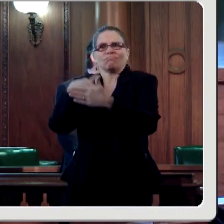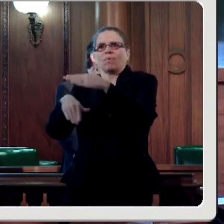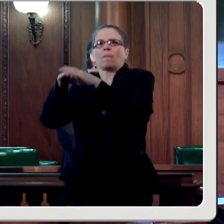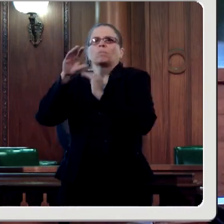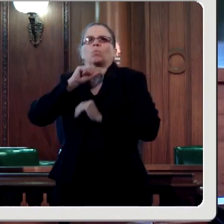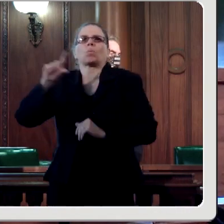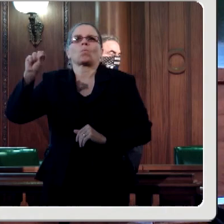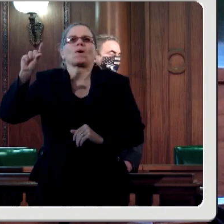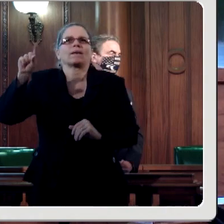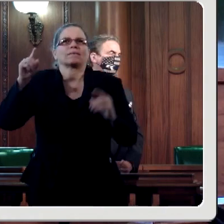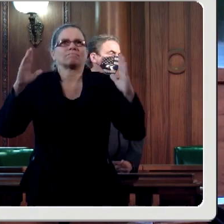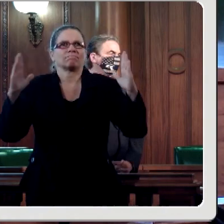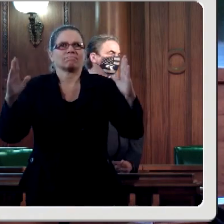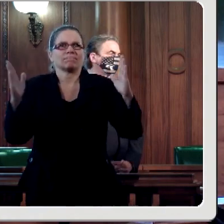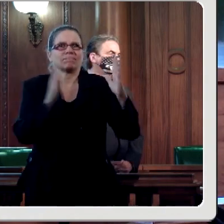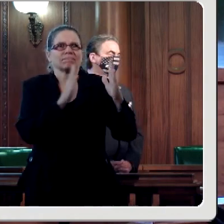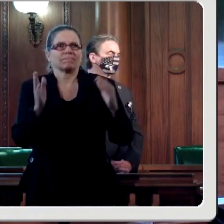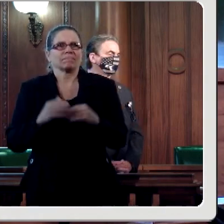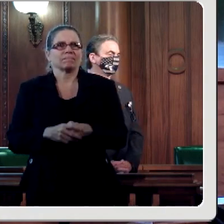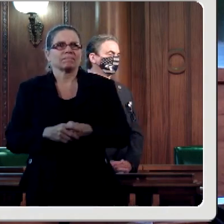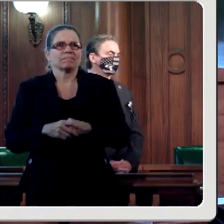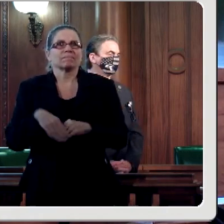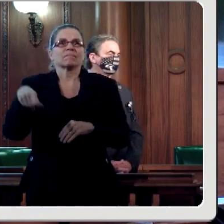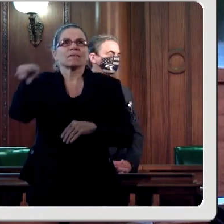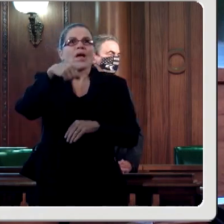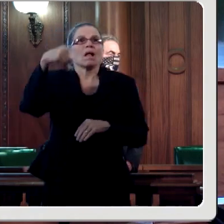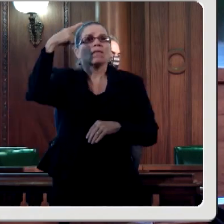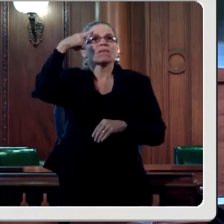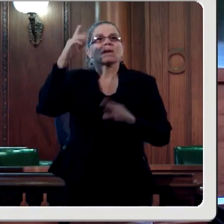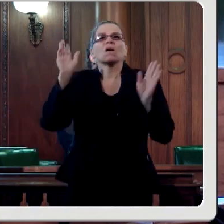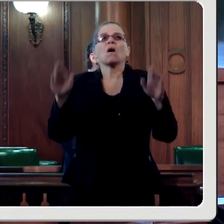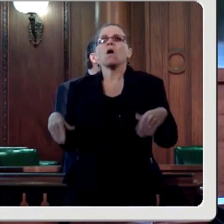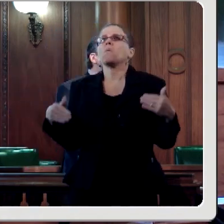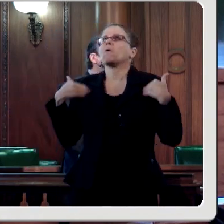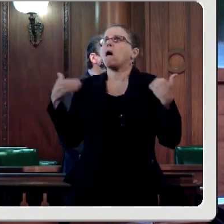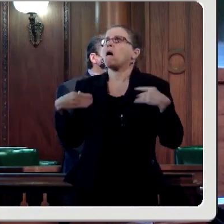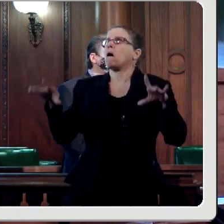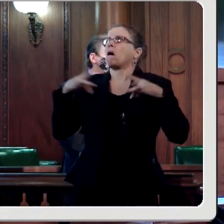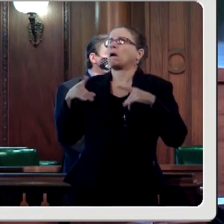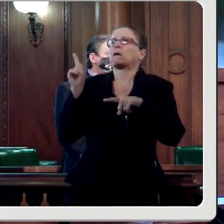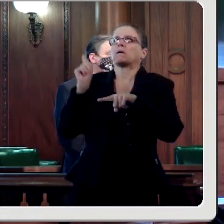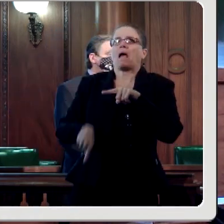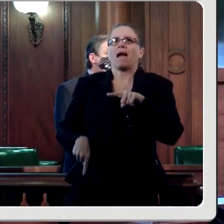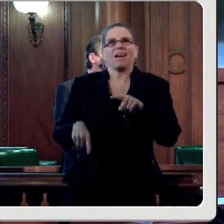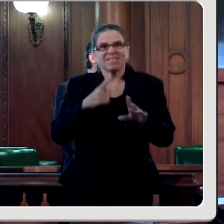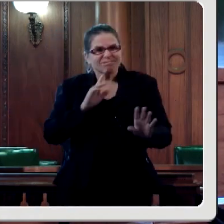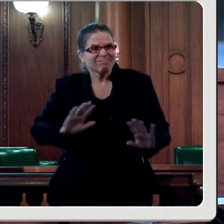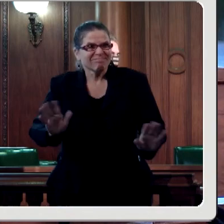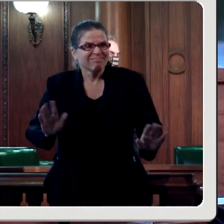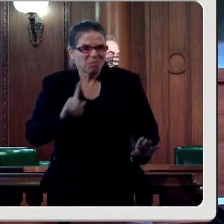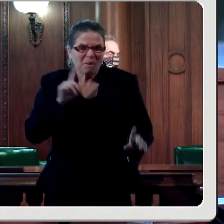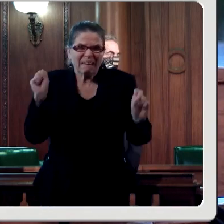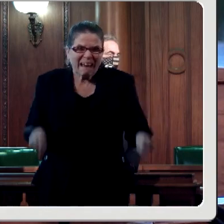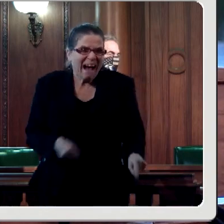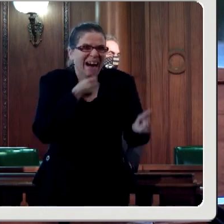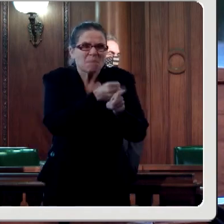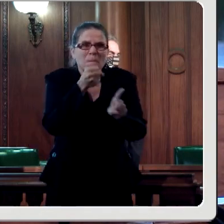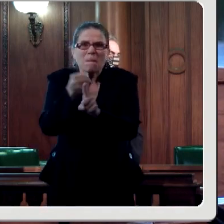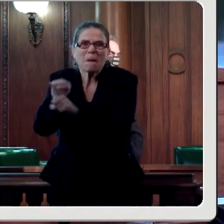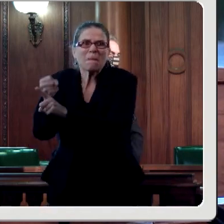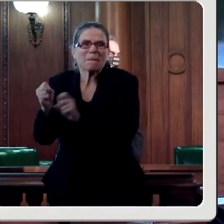important again to recognize young people are not immune. And then the 21